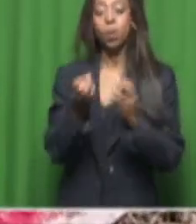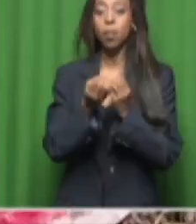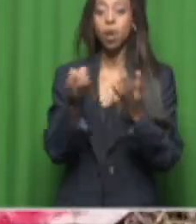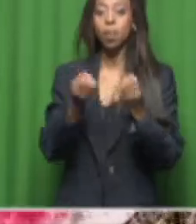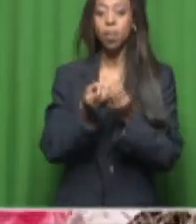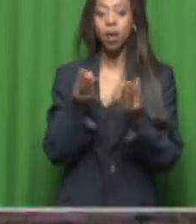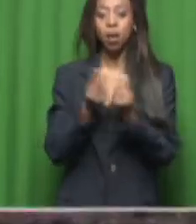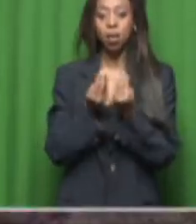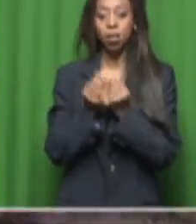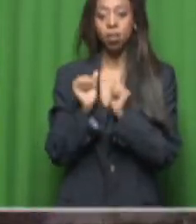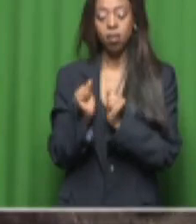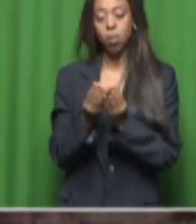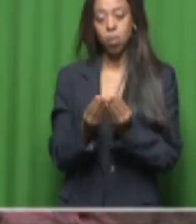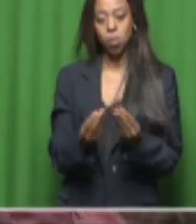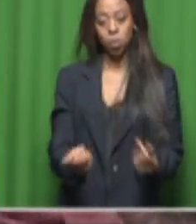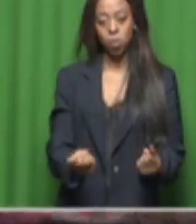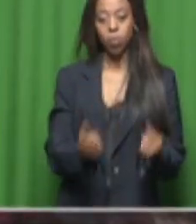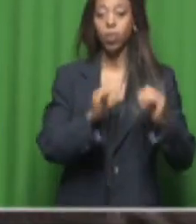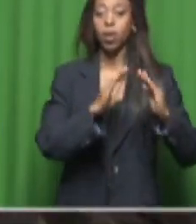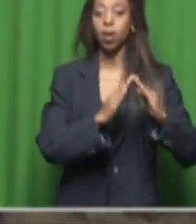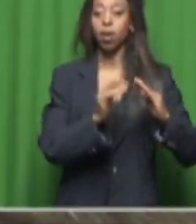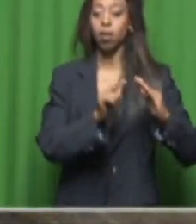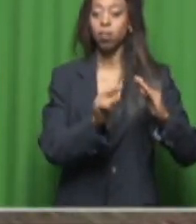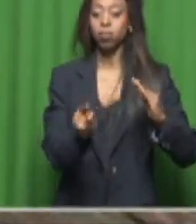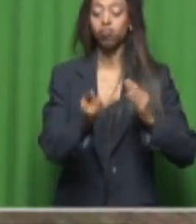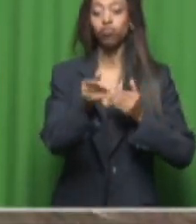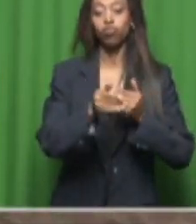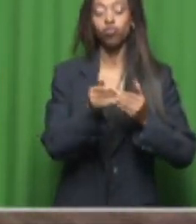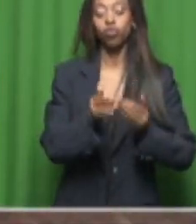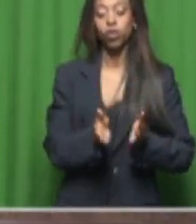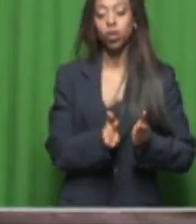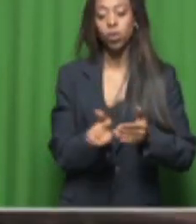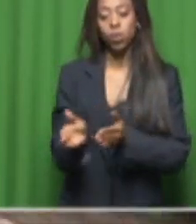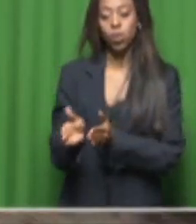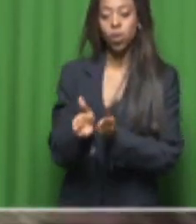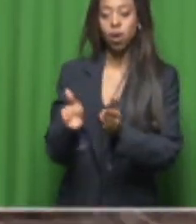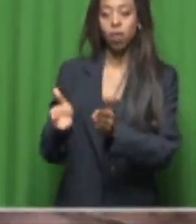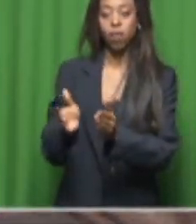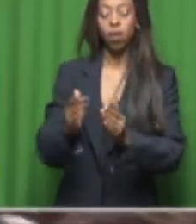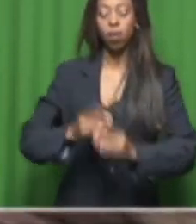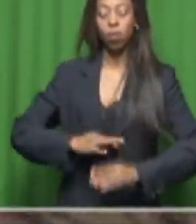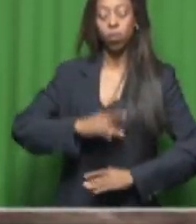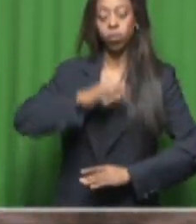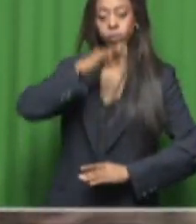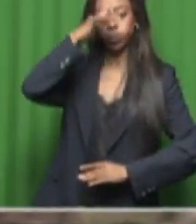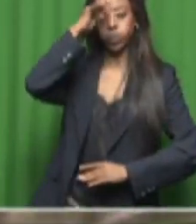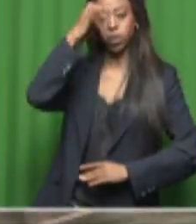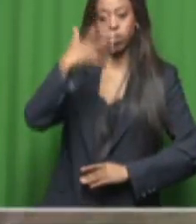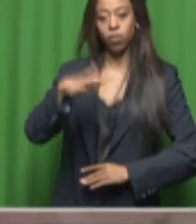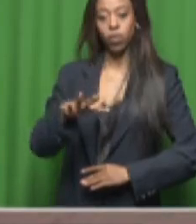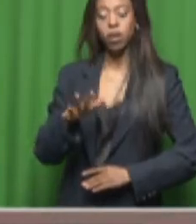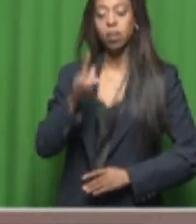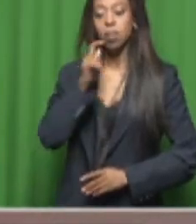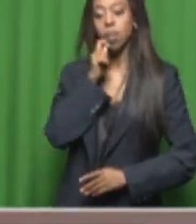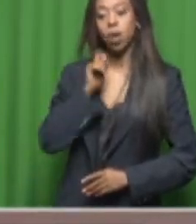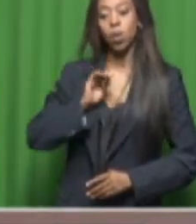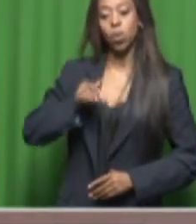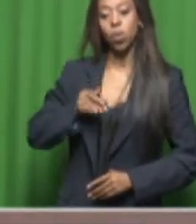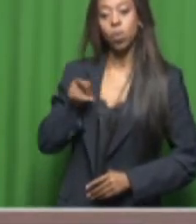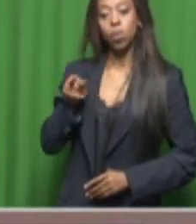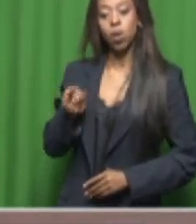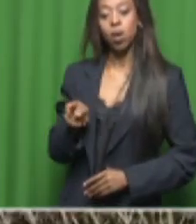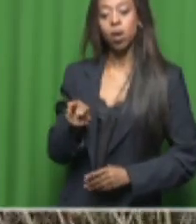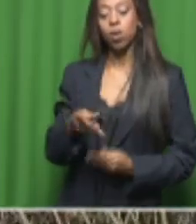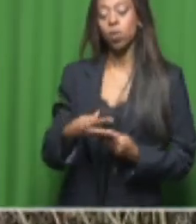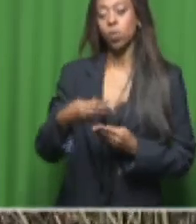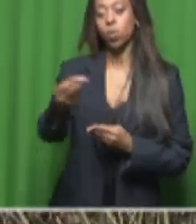their belongings. These houses along the river were all flooded, and a couple, a man and a woman, were